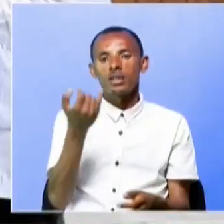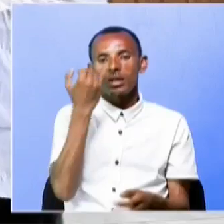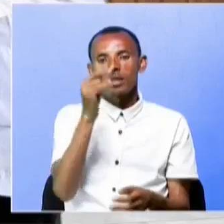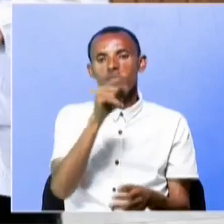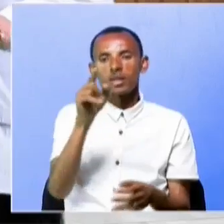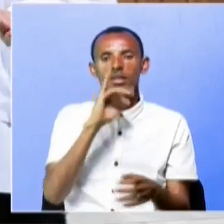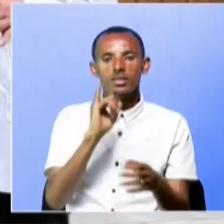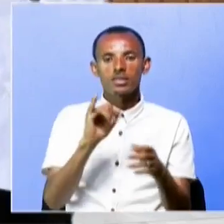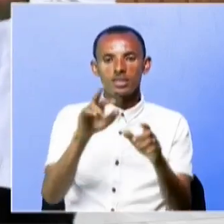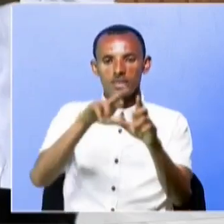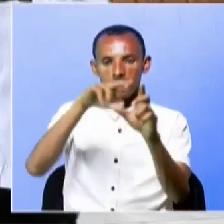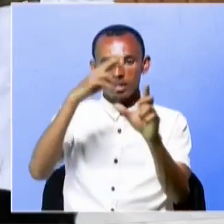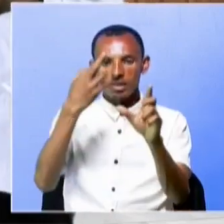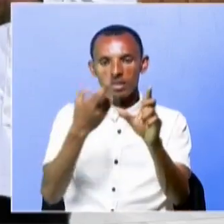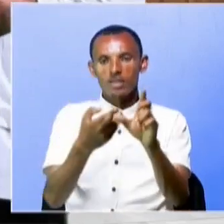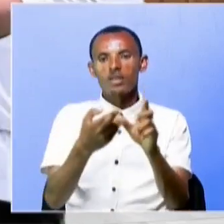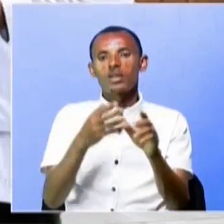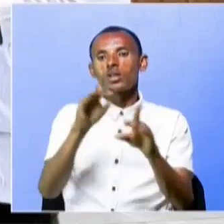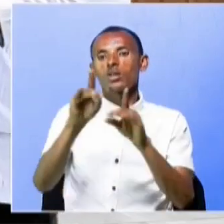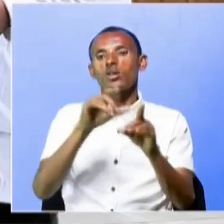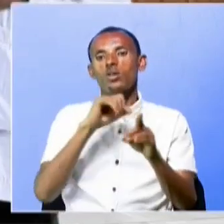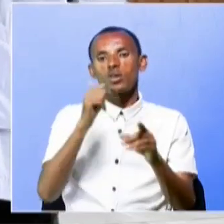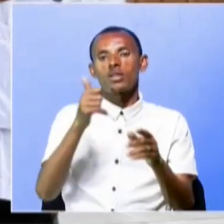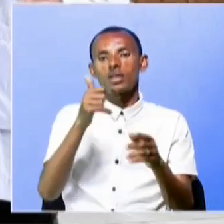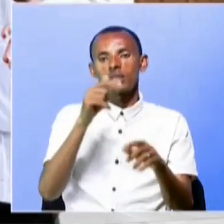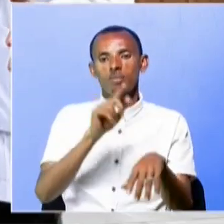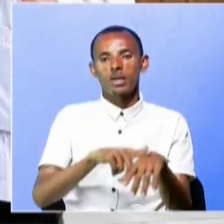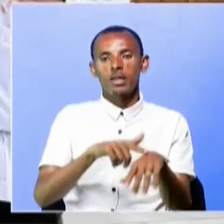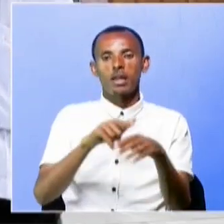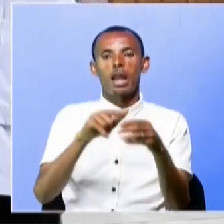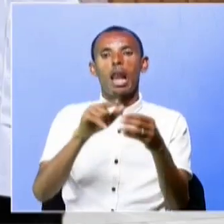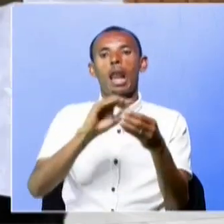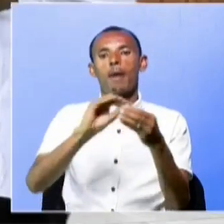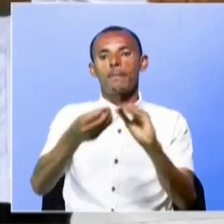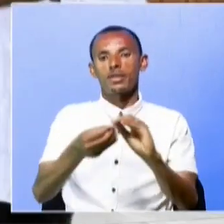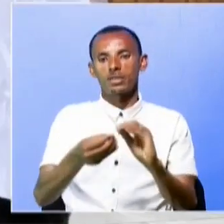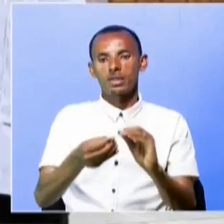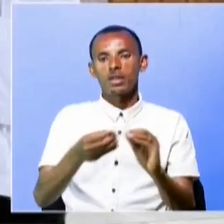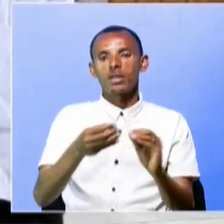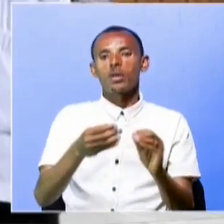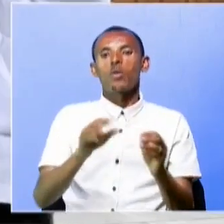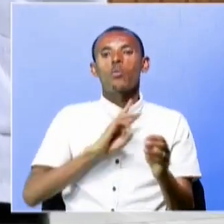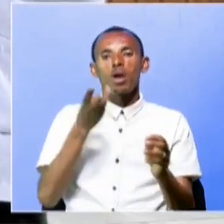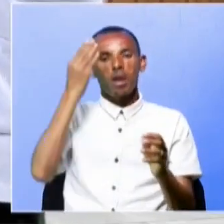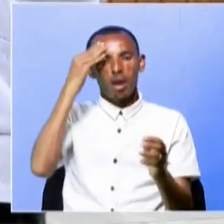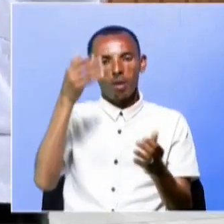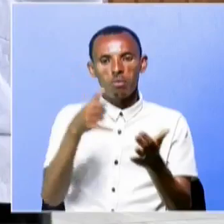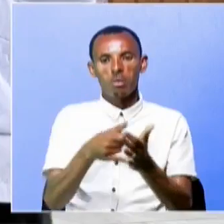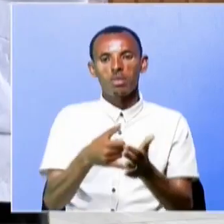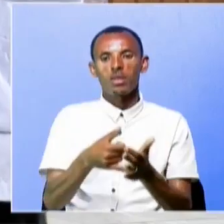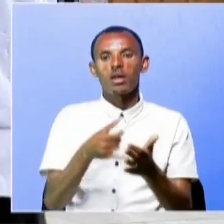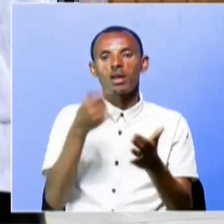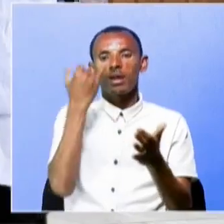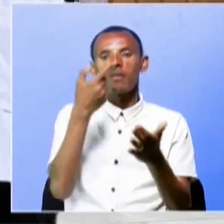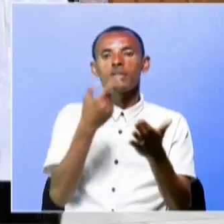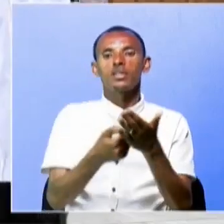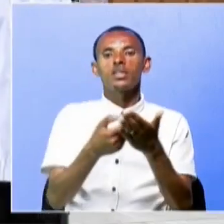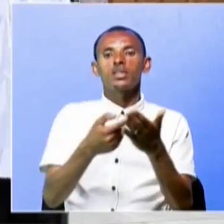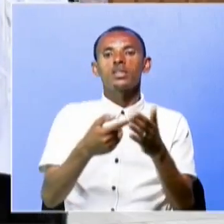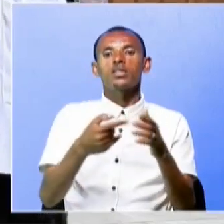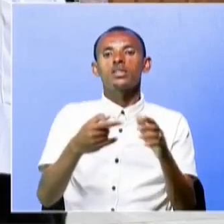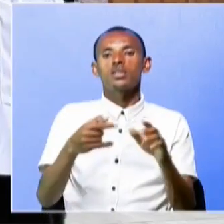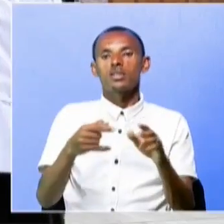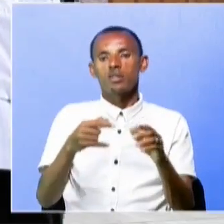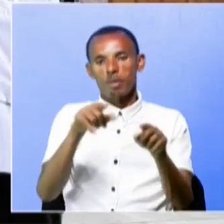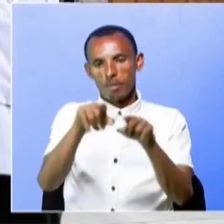is this kind of symbol, don't expect some numbers here. Okay, by default, if these two forms perpendicular